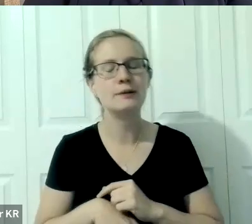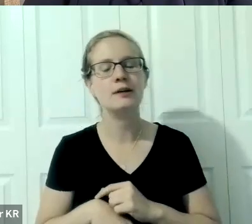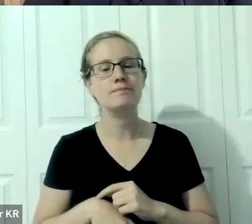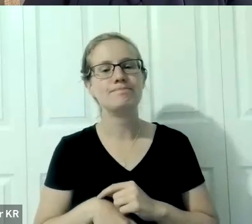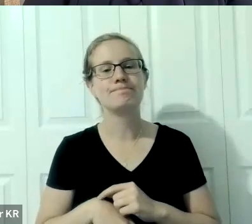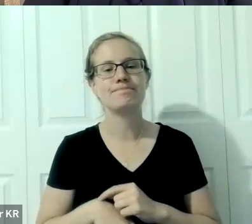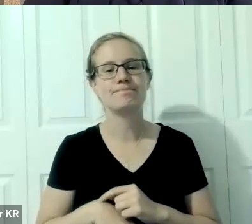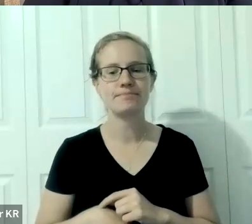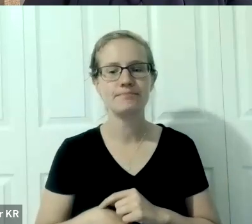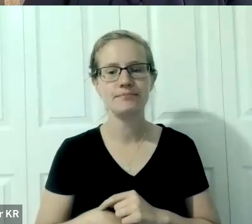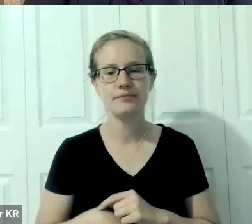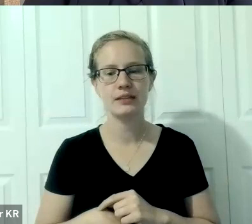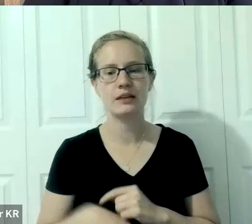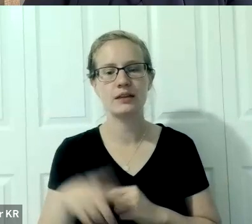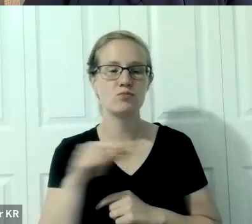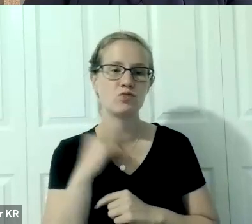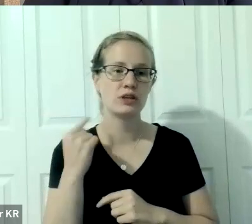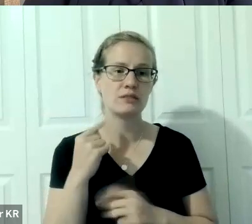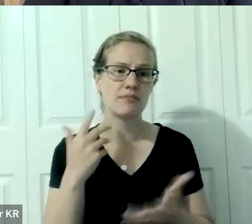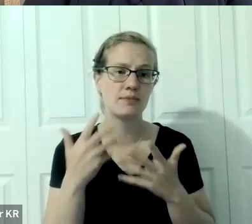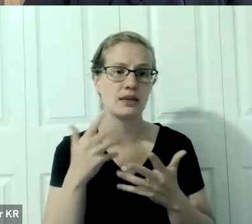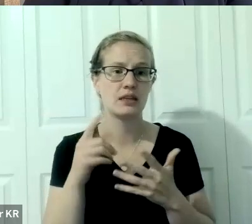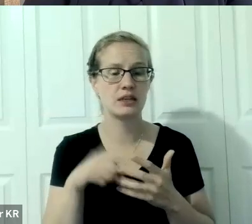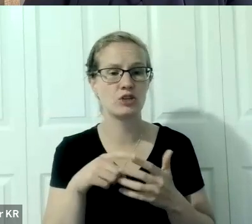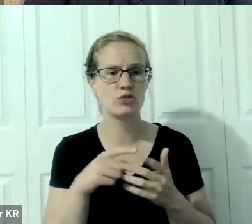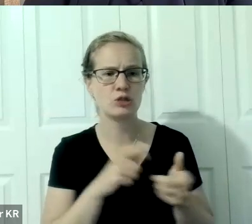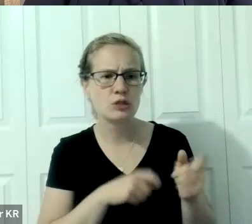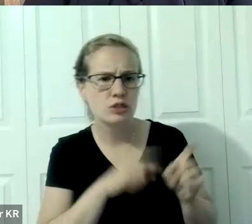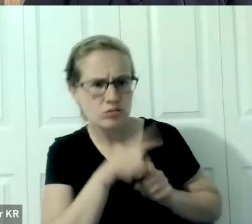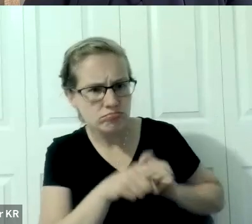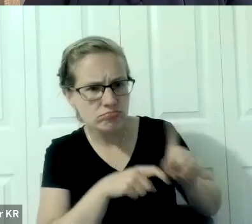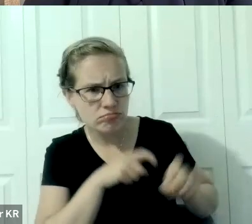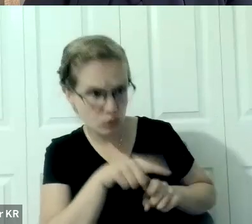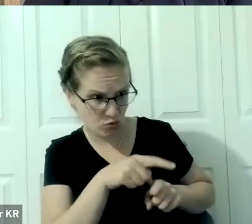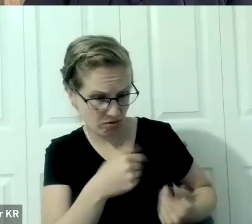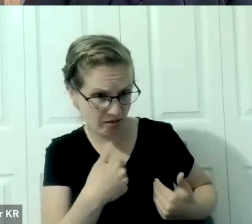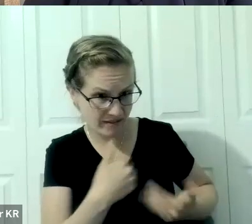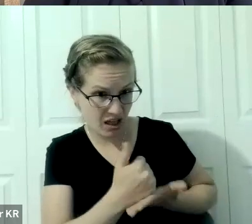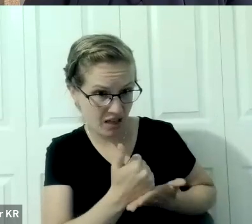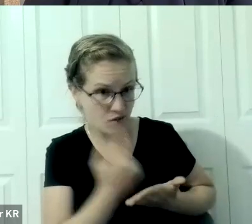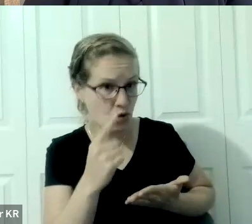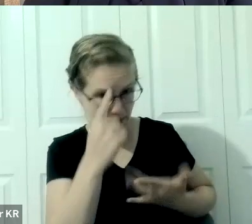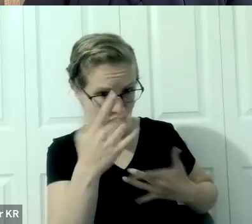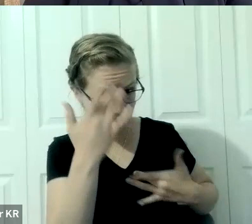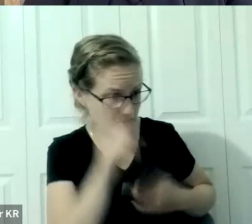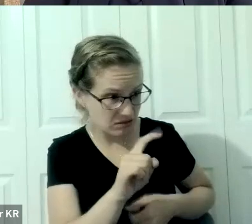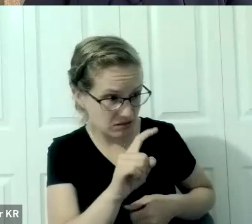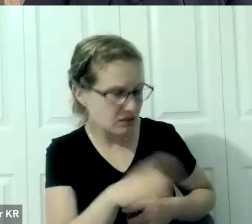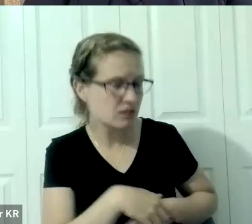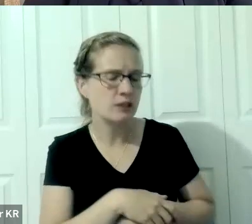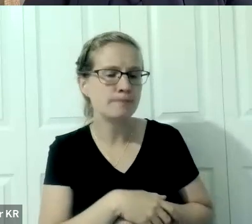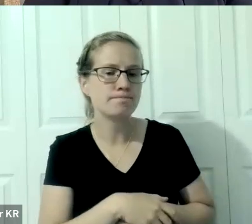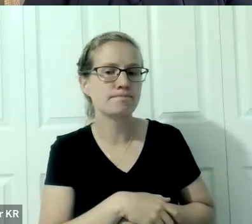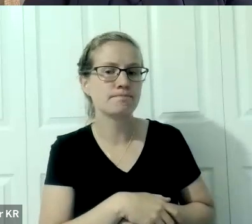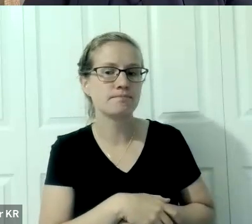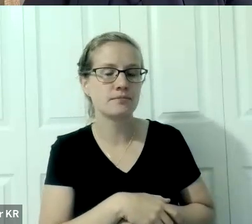think a priest maybe does need to probe, are you getting help for your mental illness?